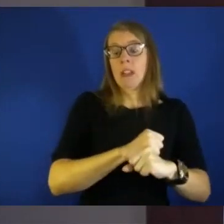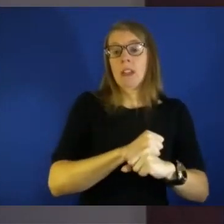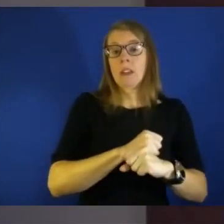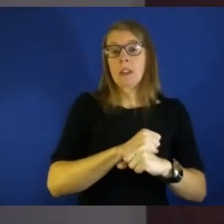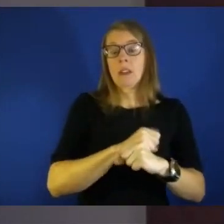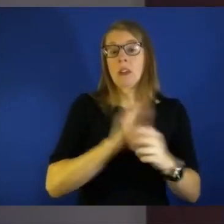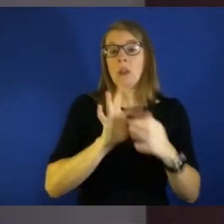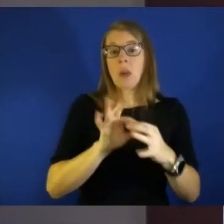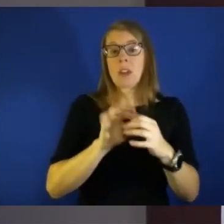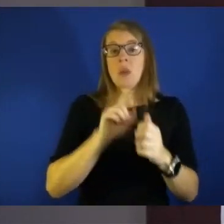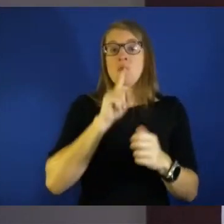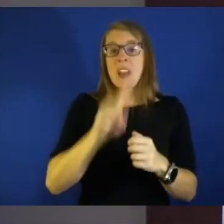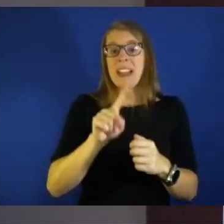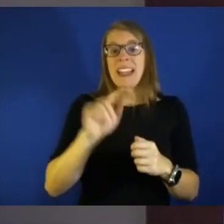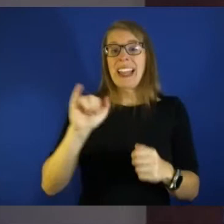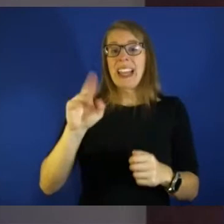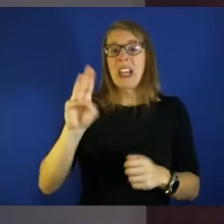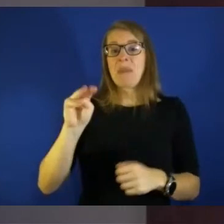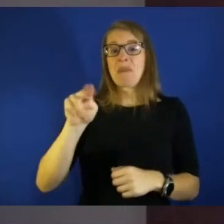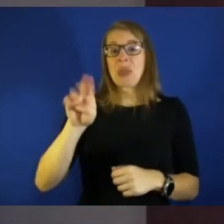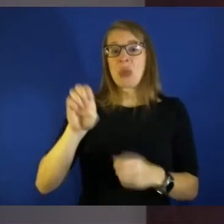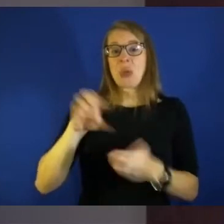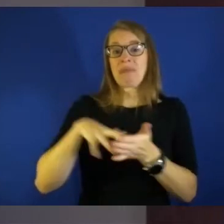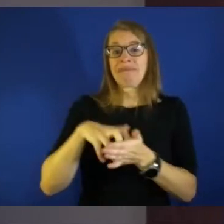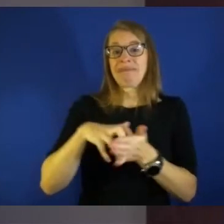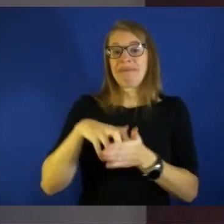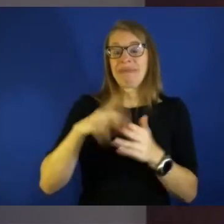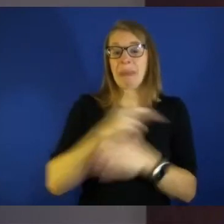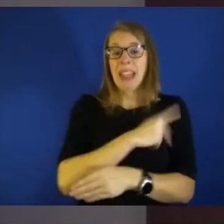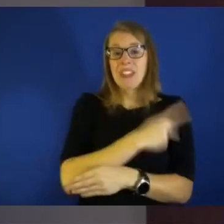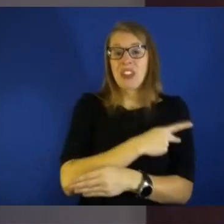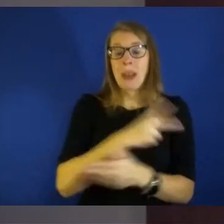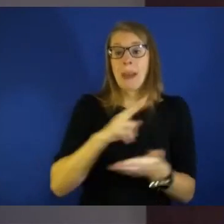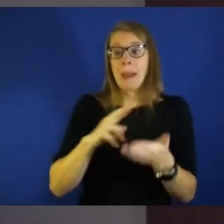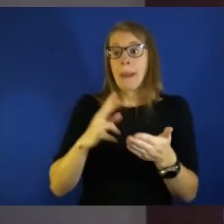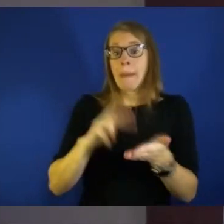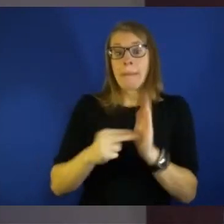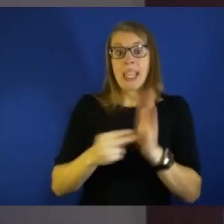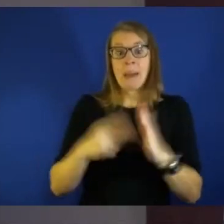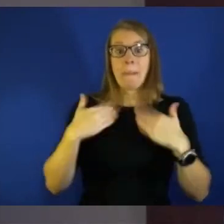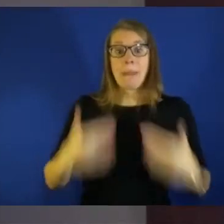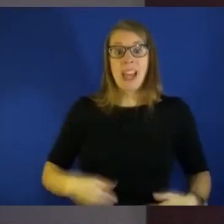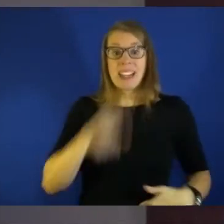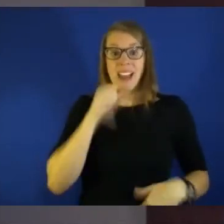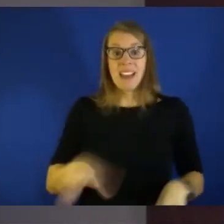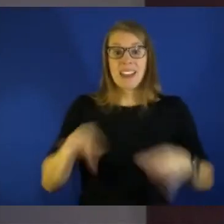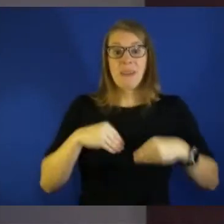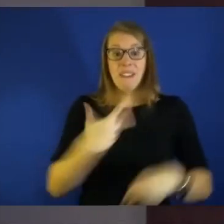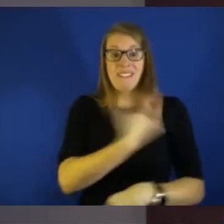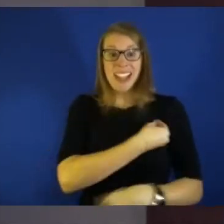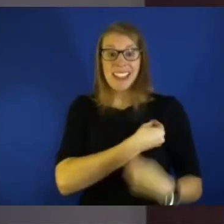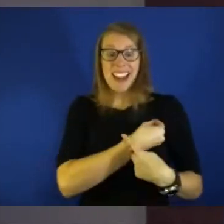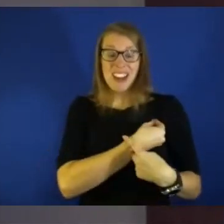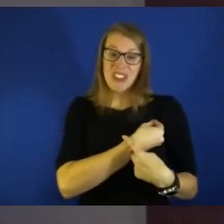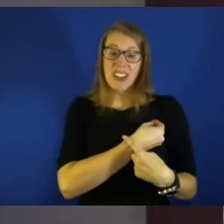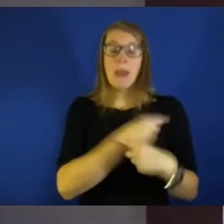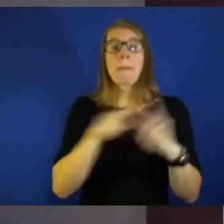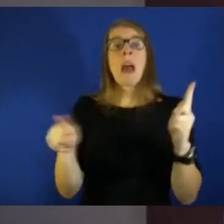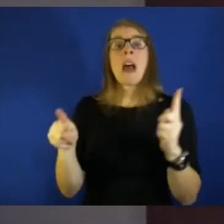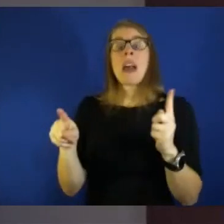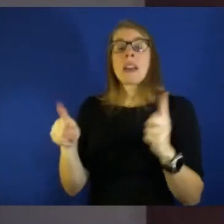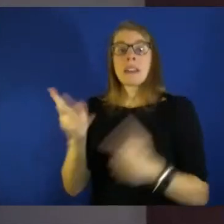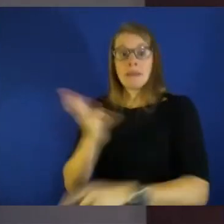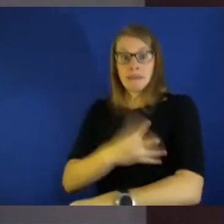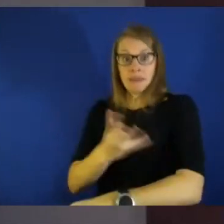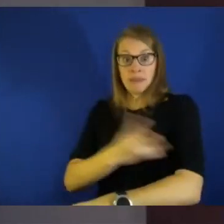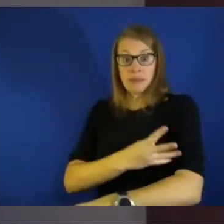suppressed patients that may not respond as well to vaccination because the vaccination, remember, it tries to give instructions to